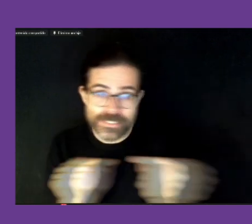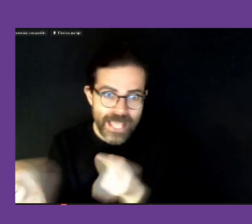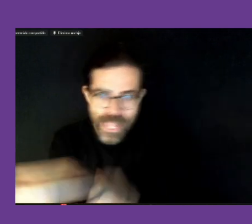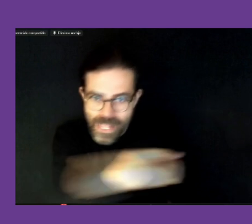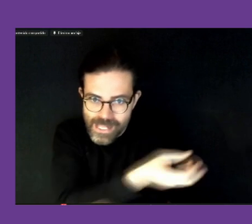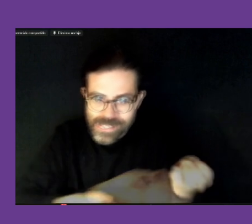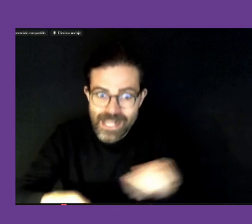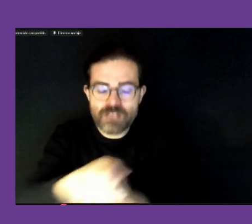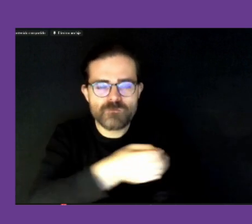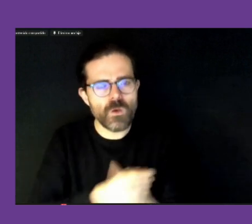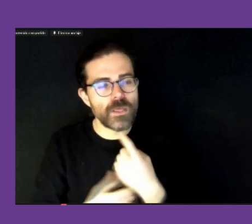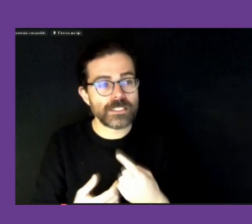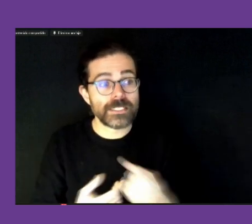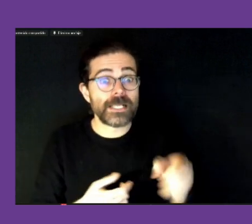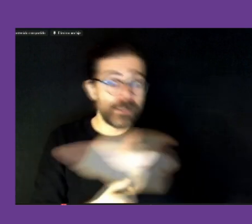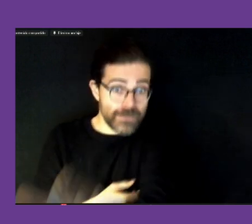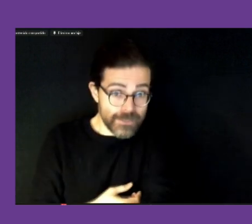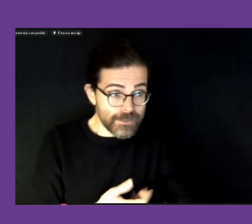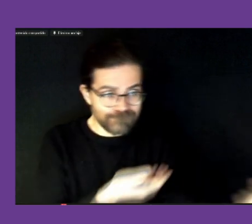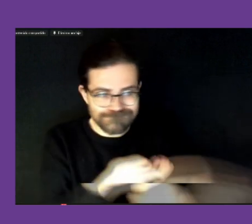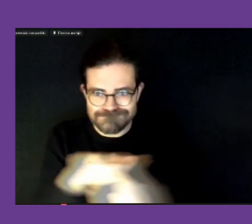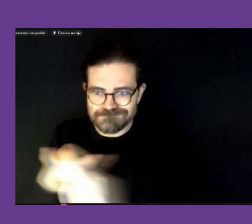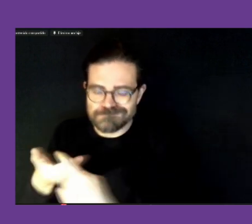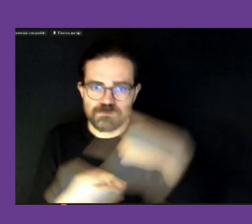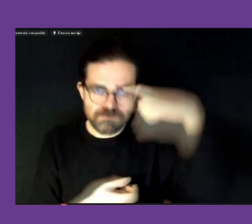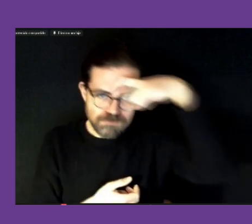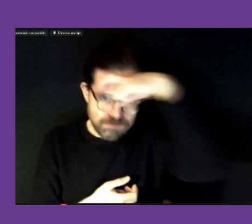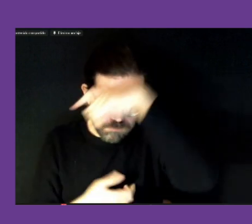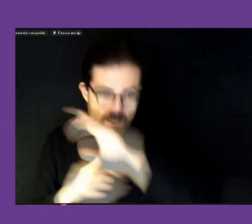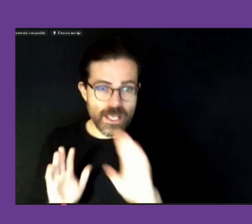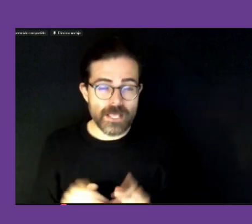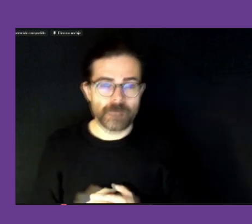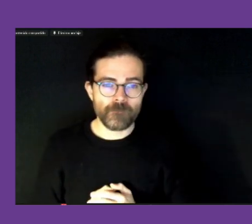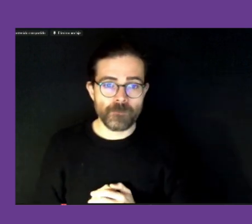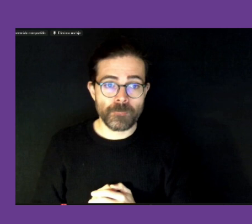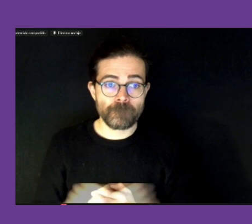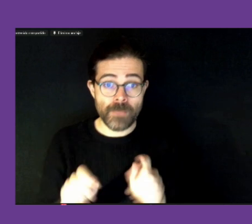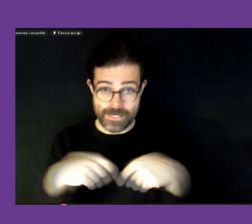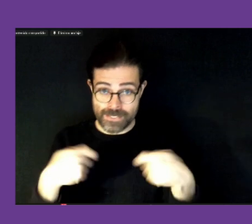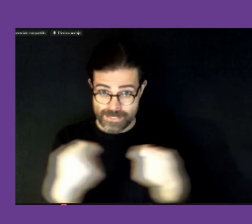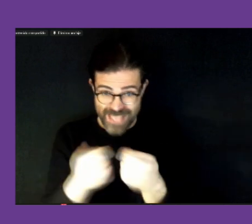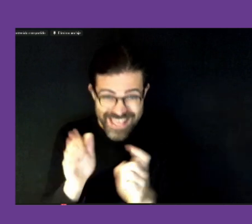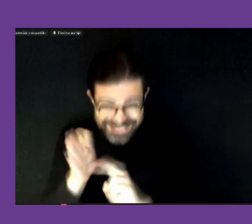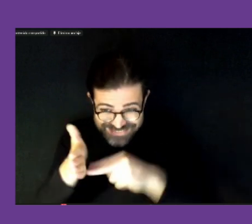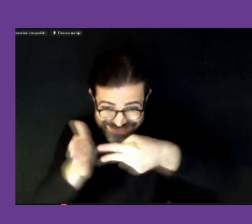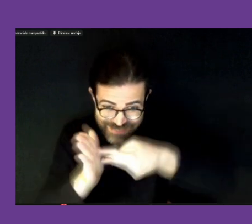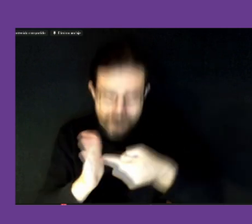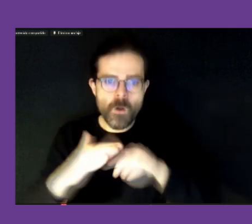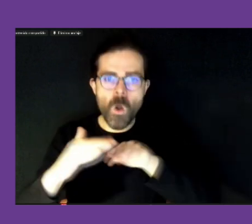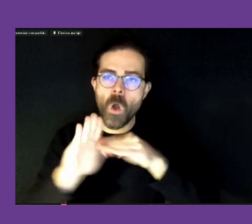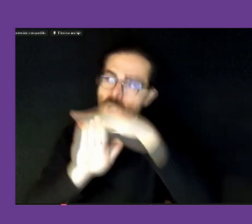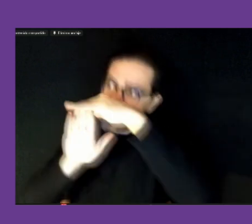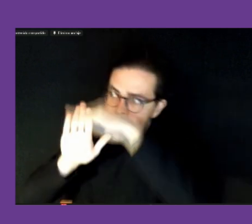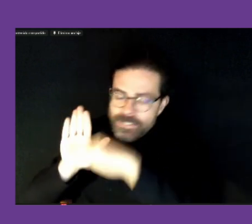Apart from the technical committees leading with the standards that were already presented